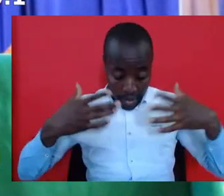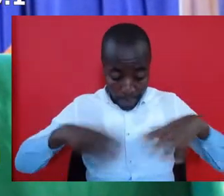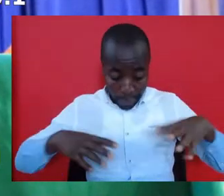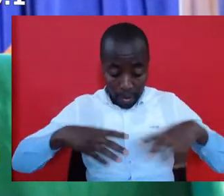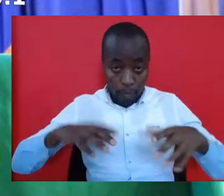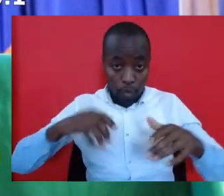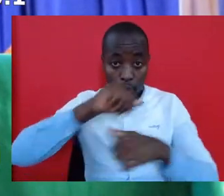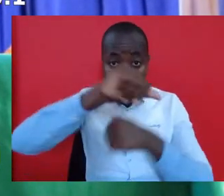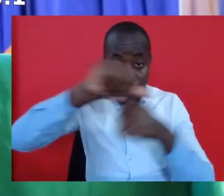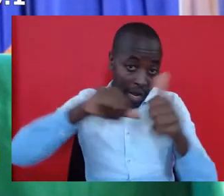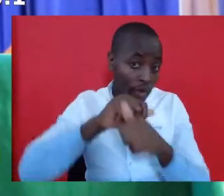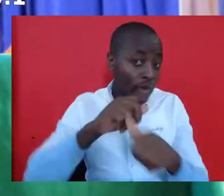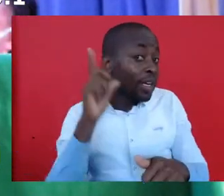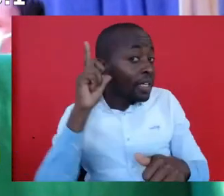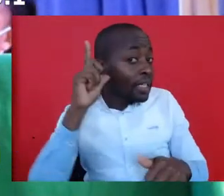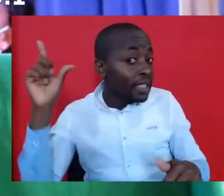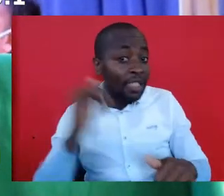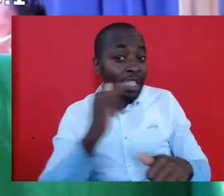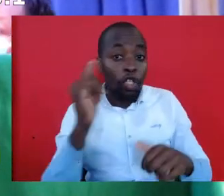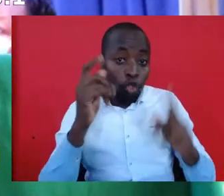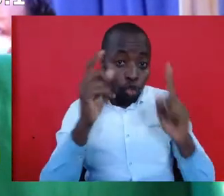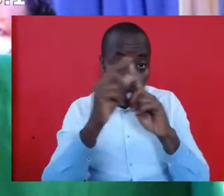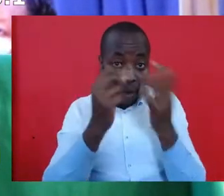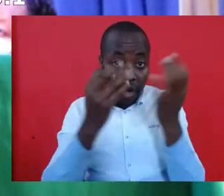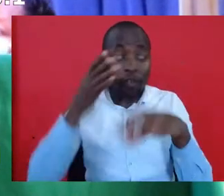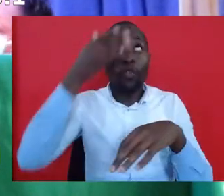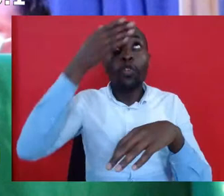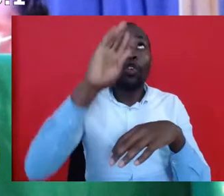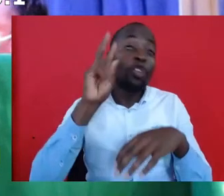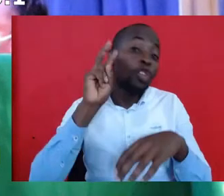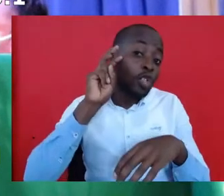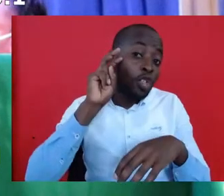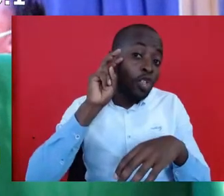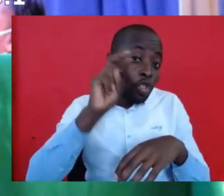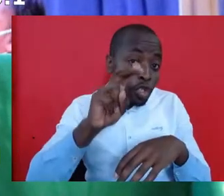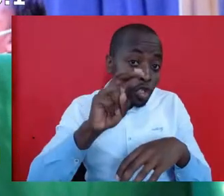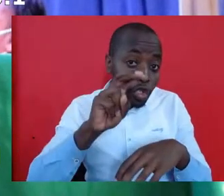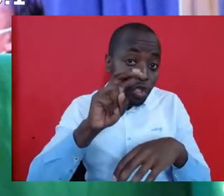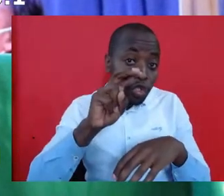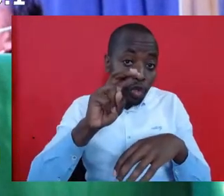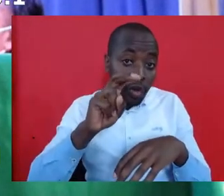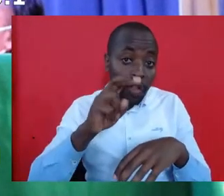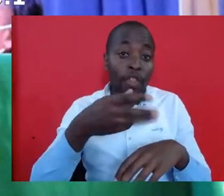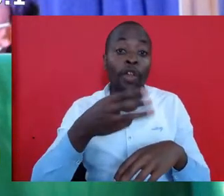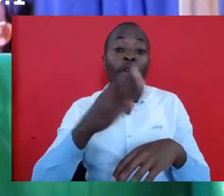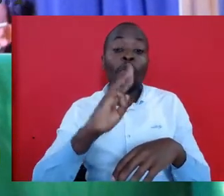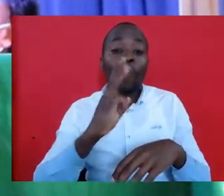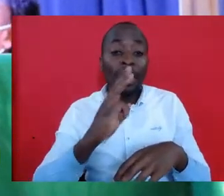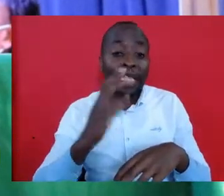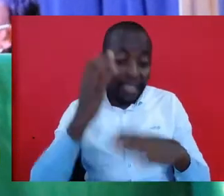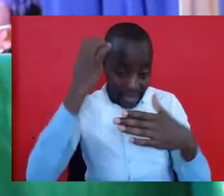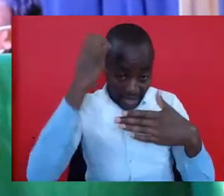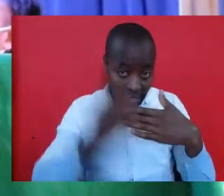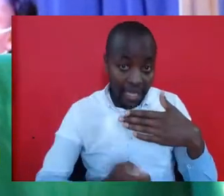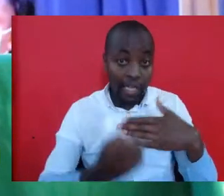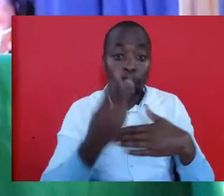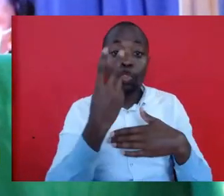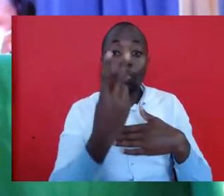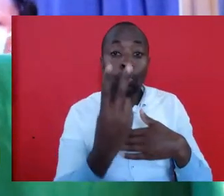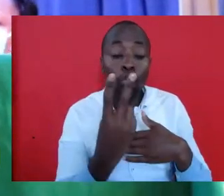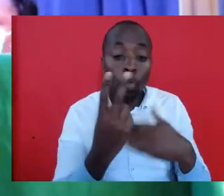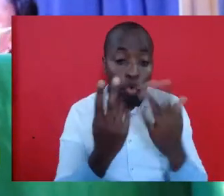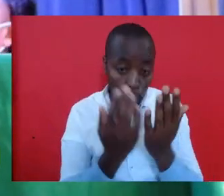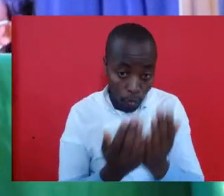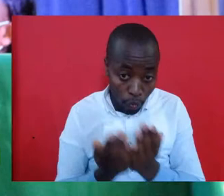around him and listening to the word of God, he saw at the water's edge two boats left